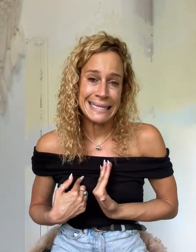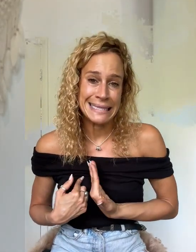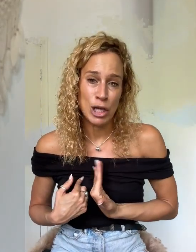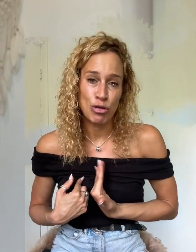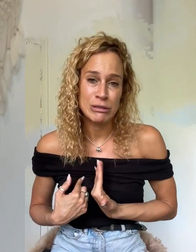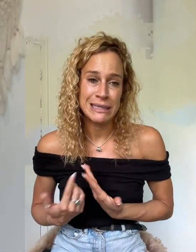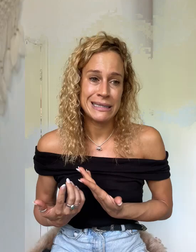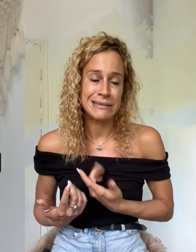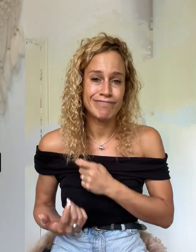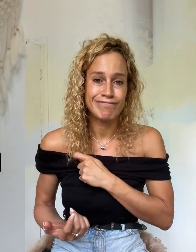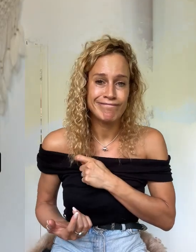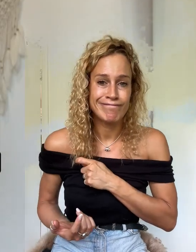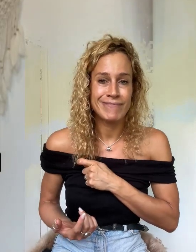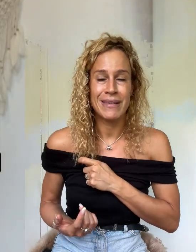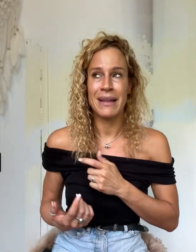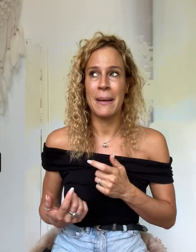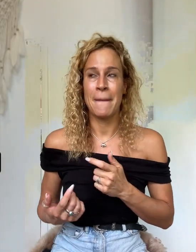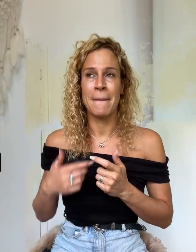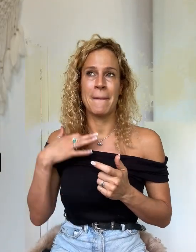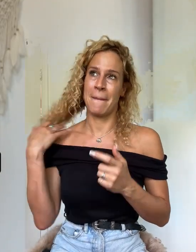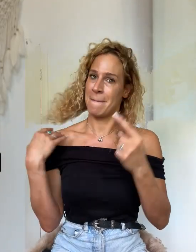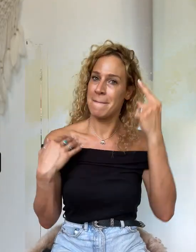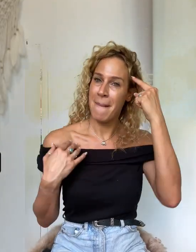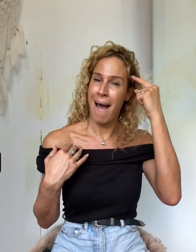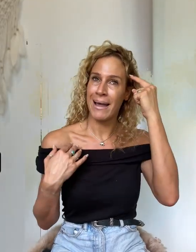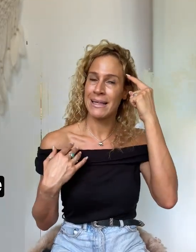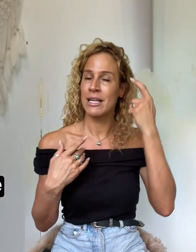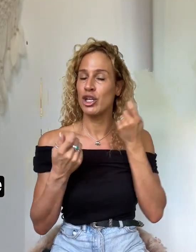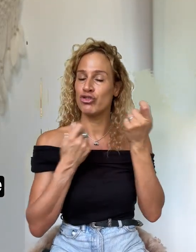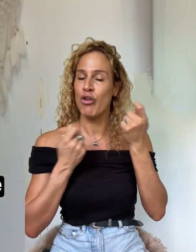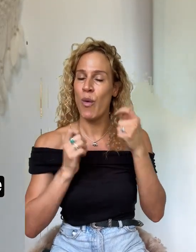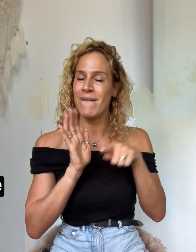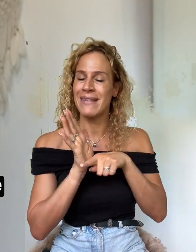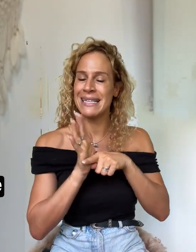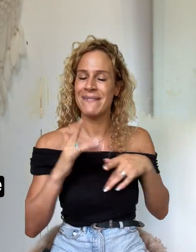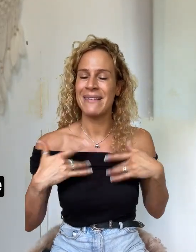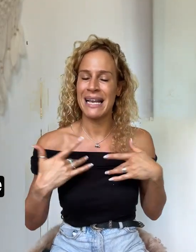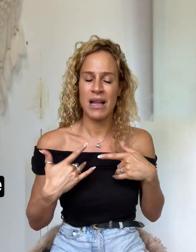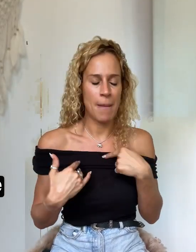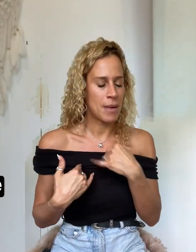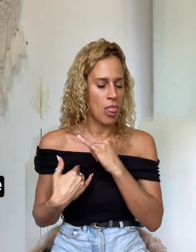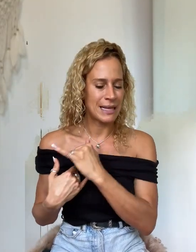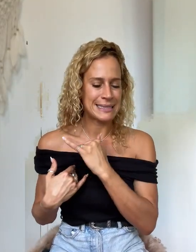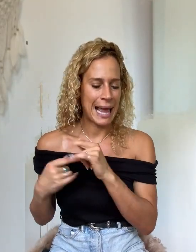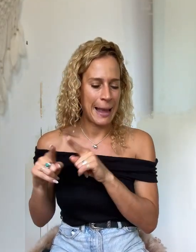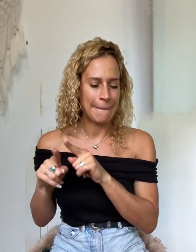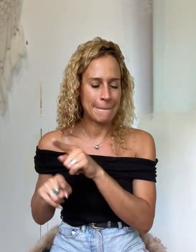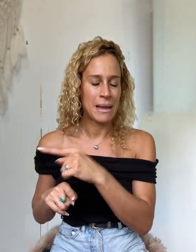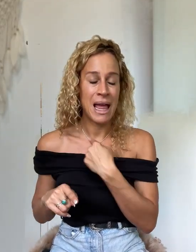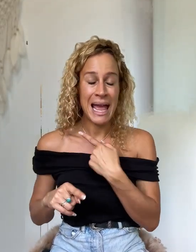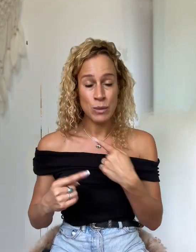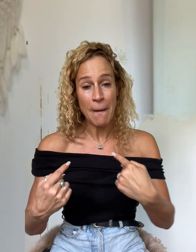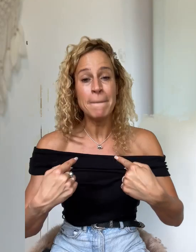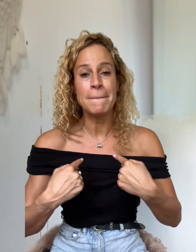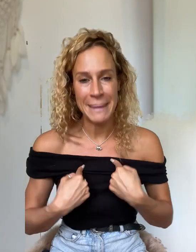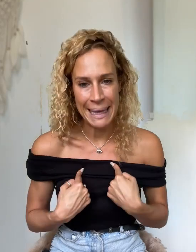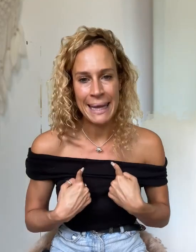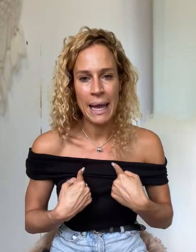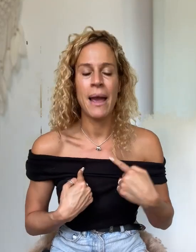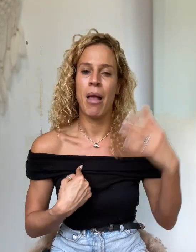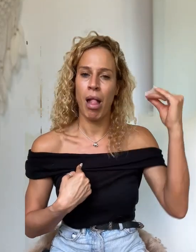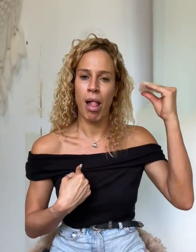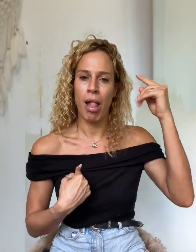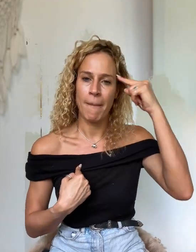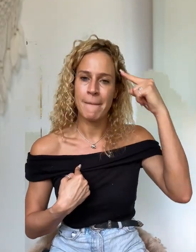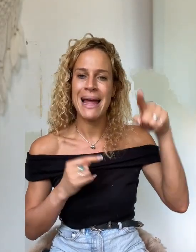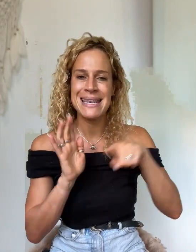insecurities talking to me and making me feel like I was inadequate because I wasn't doing the same things they were. But I just had to accept that. I